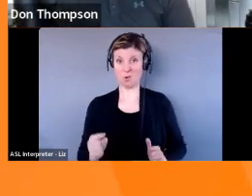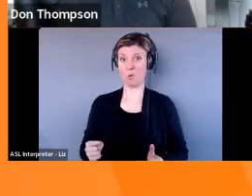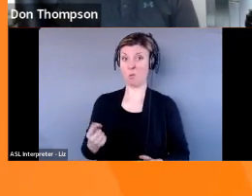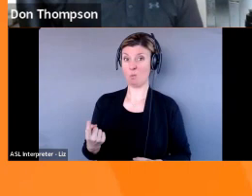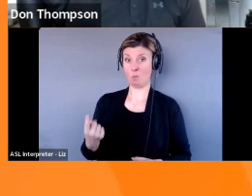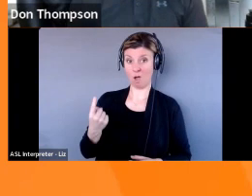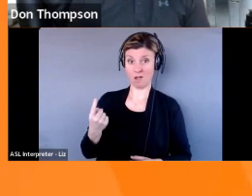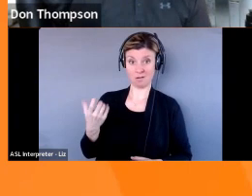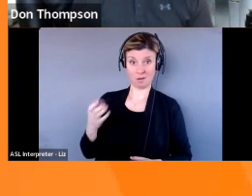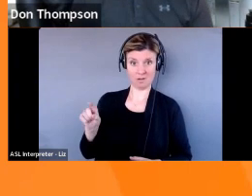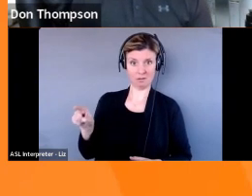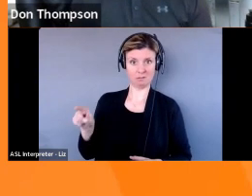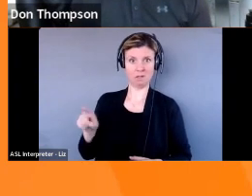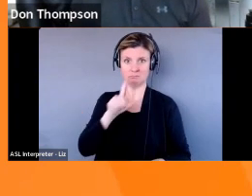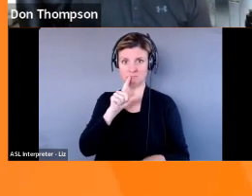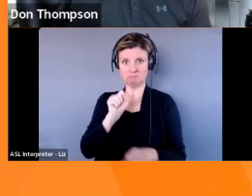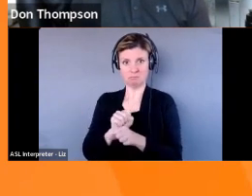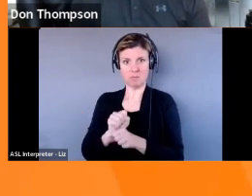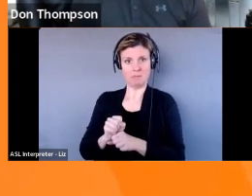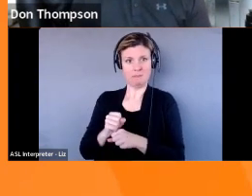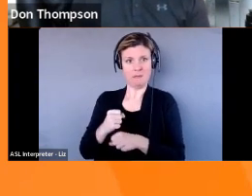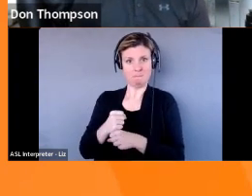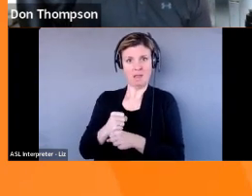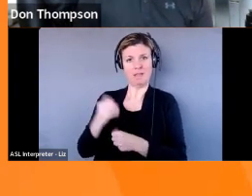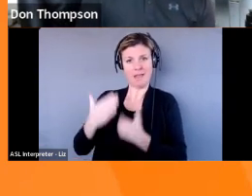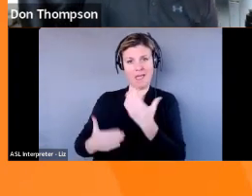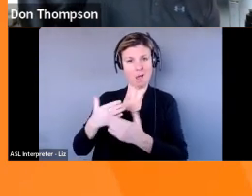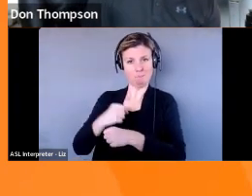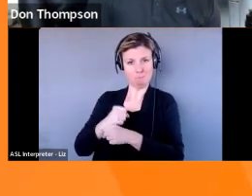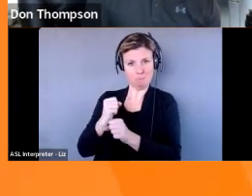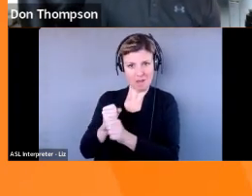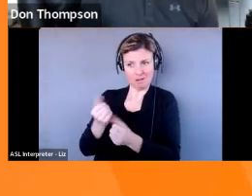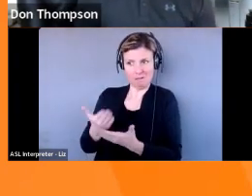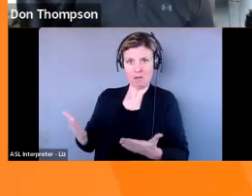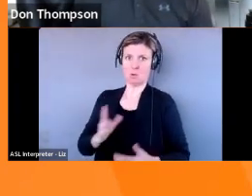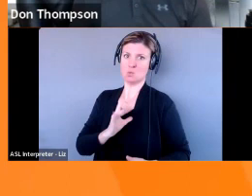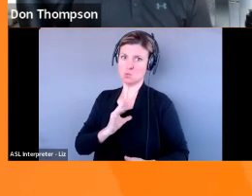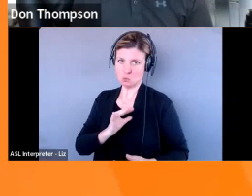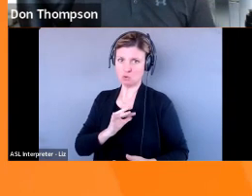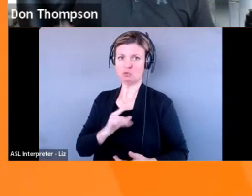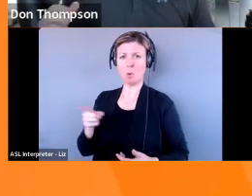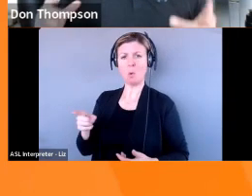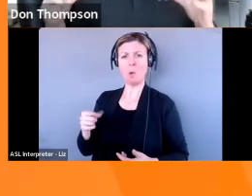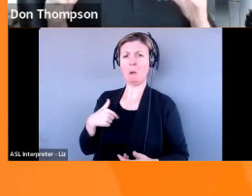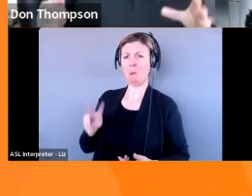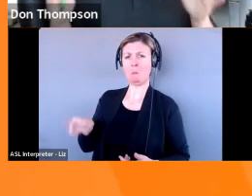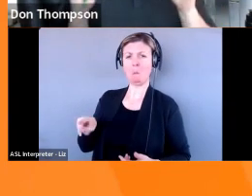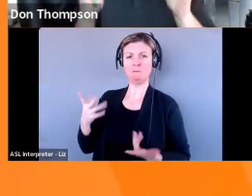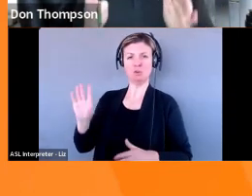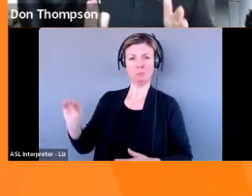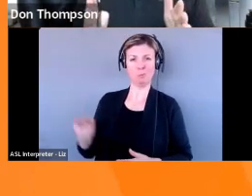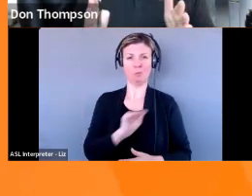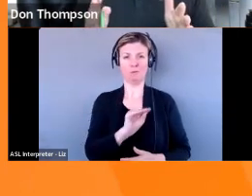competitive category. And so what we did is we moved her into the handmade category, which has much